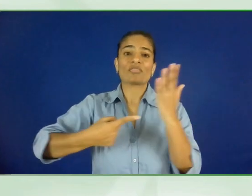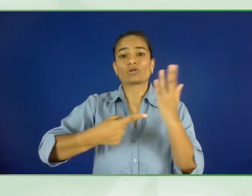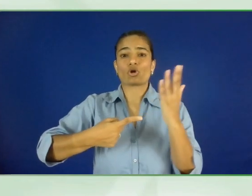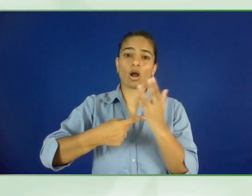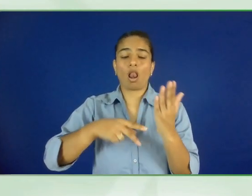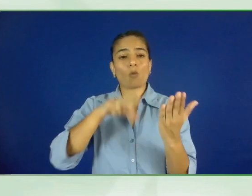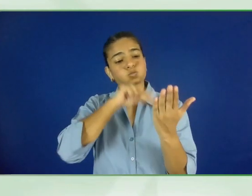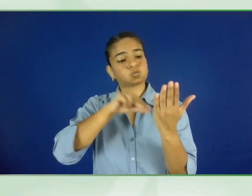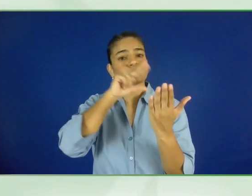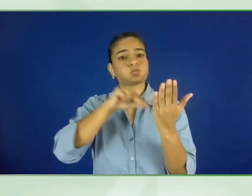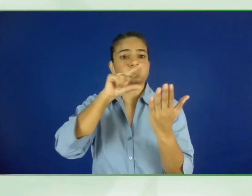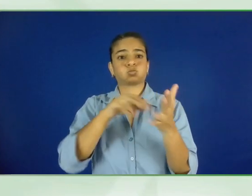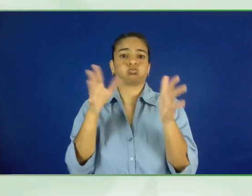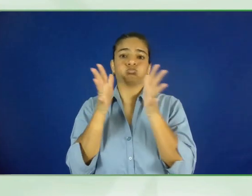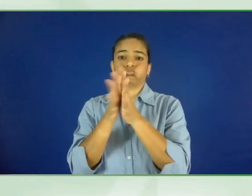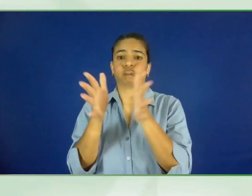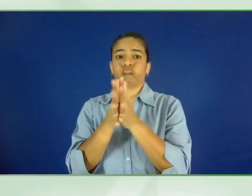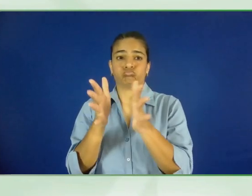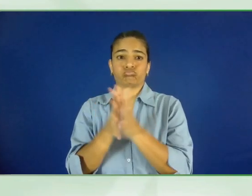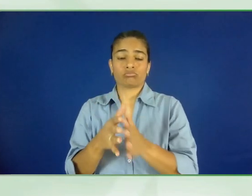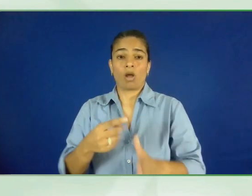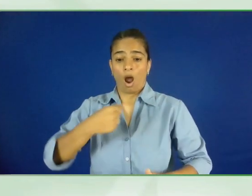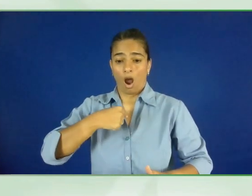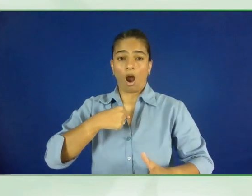communicate viral ideas.